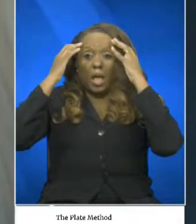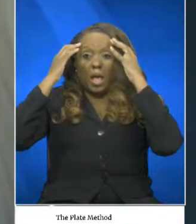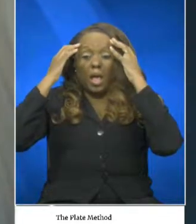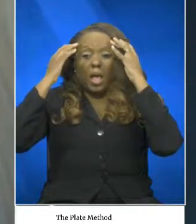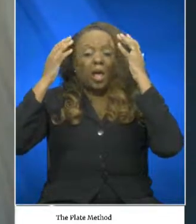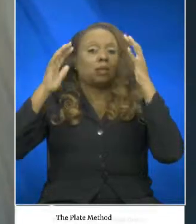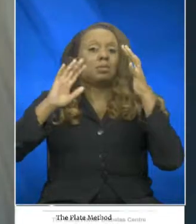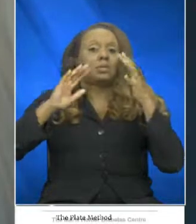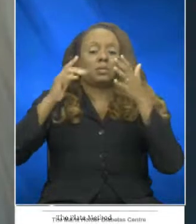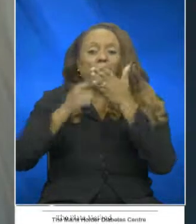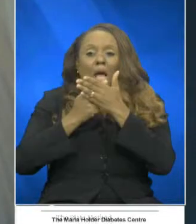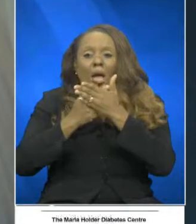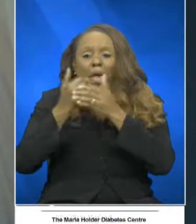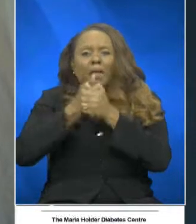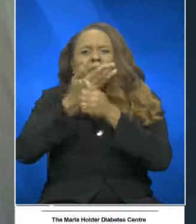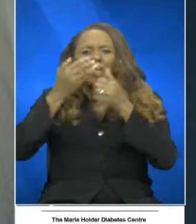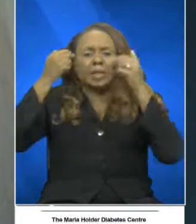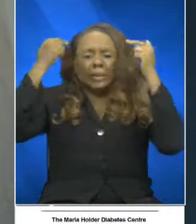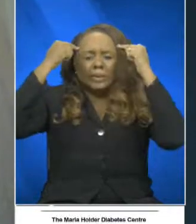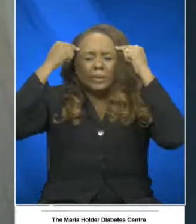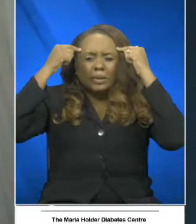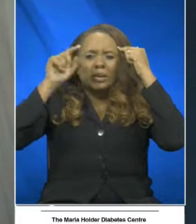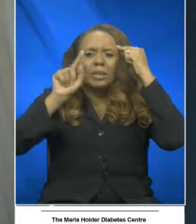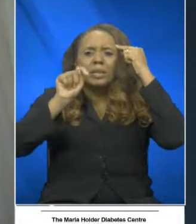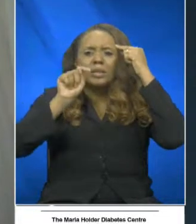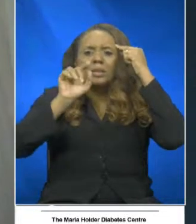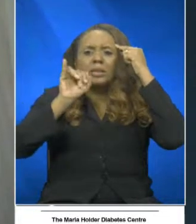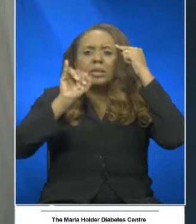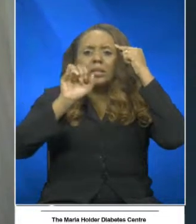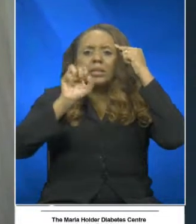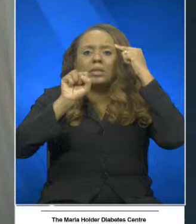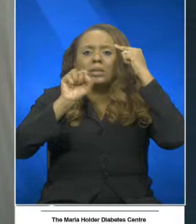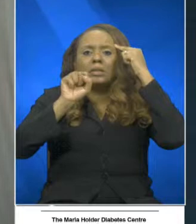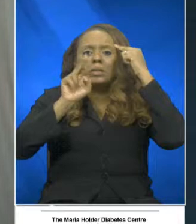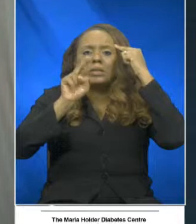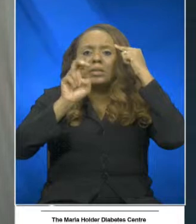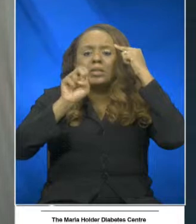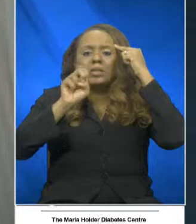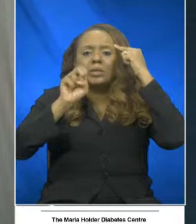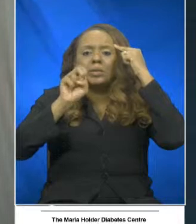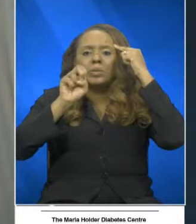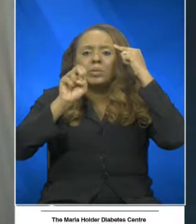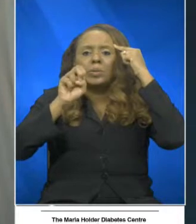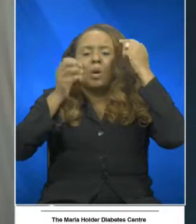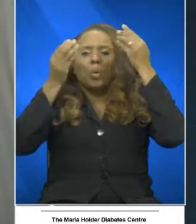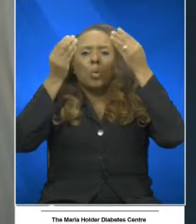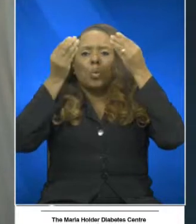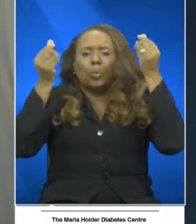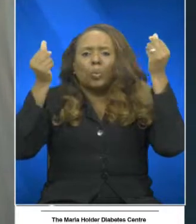die. And that is what we will call, or is known as a stroke.